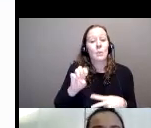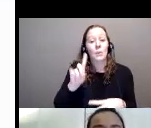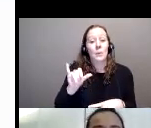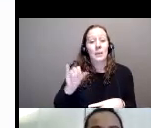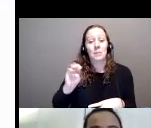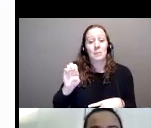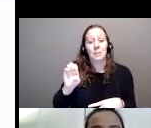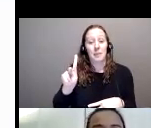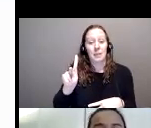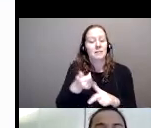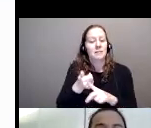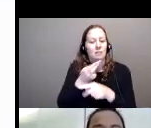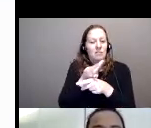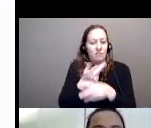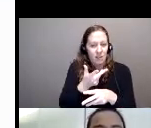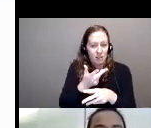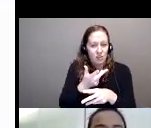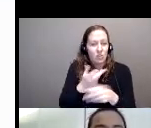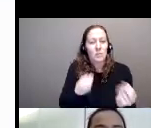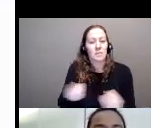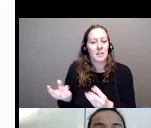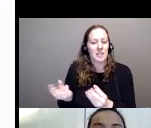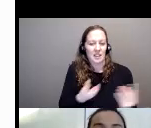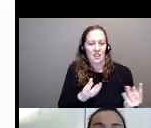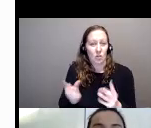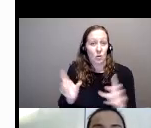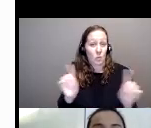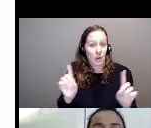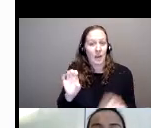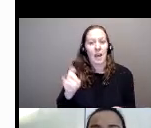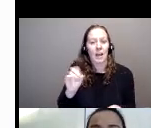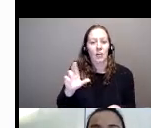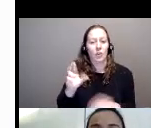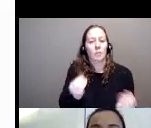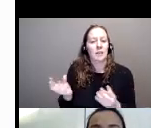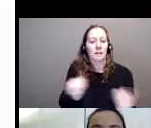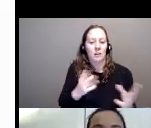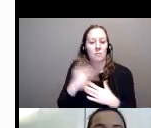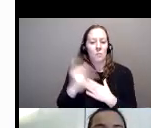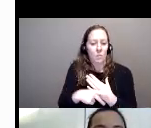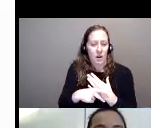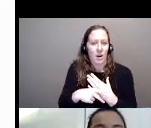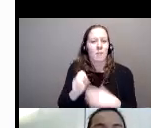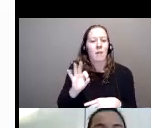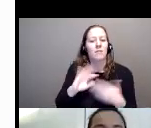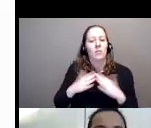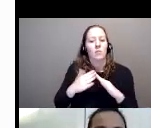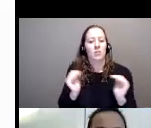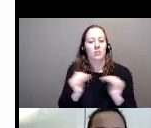Meek is supervisor and mediator at the Elder Mediation Program of Community